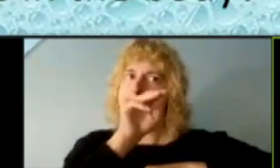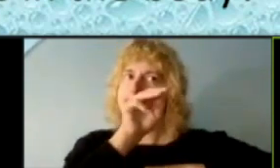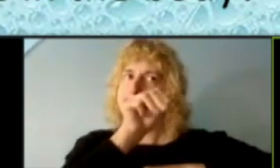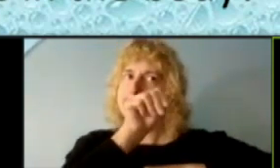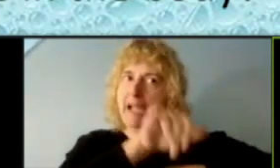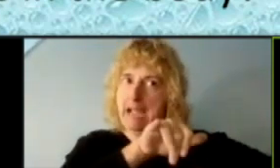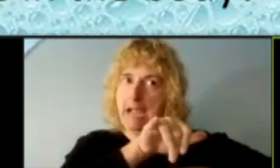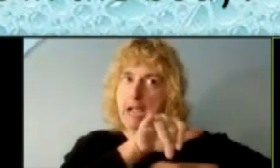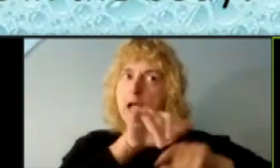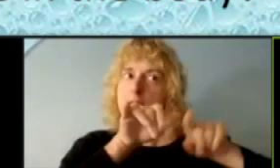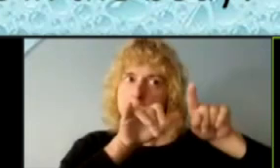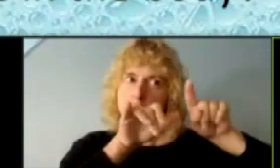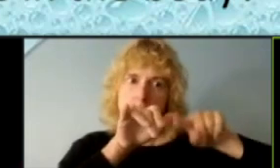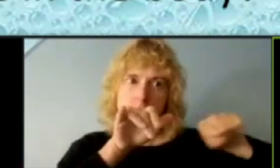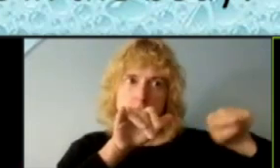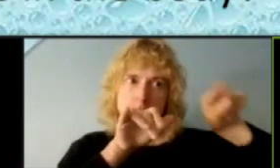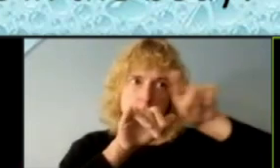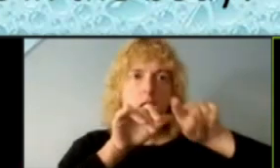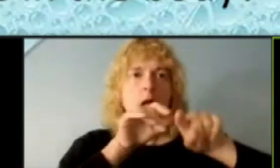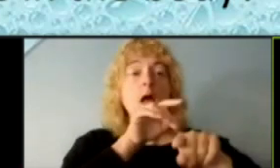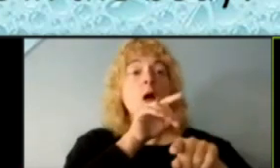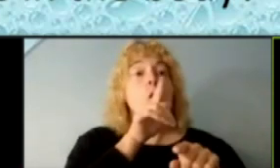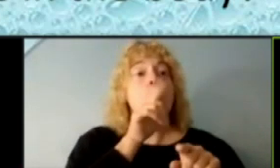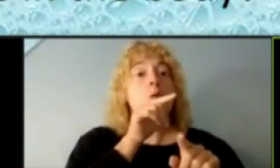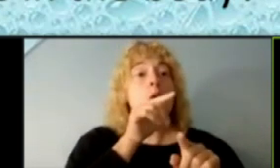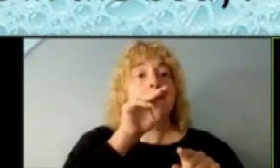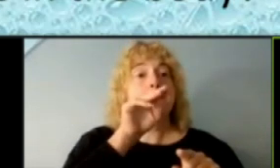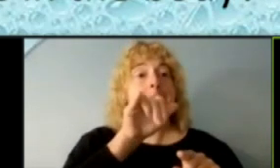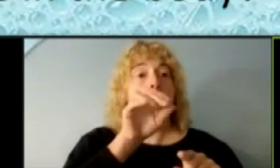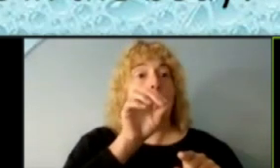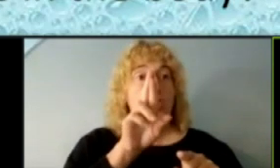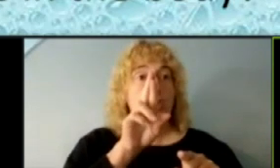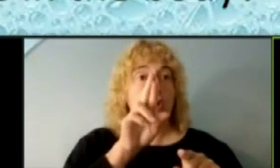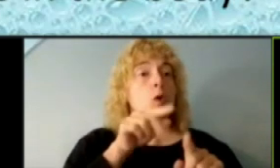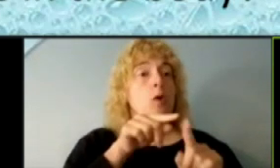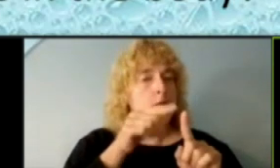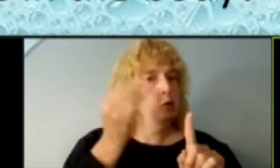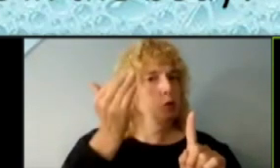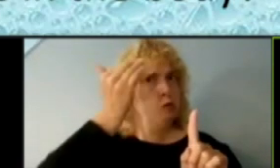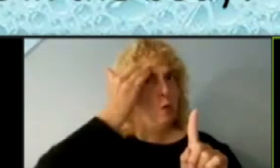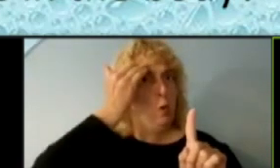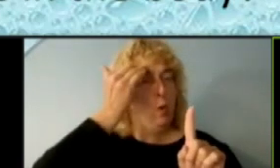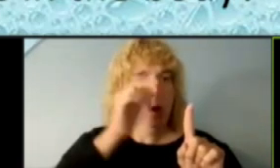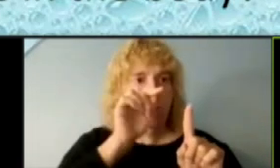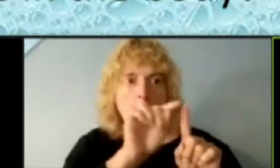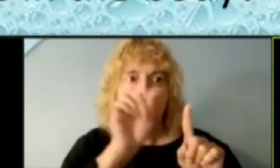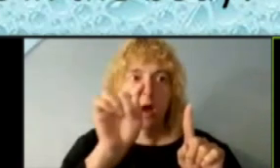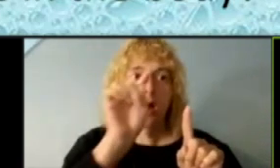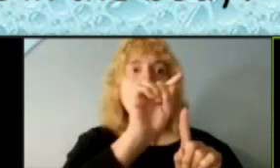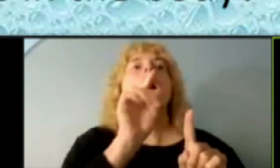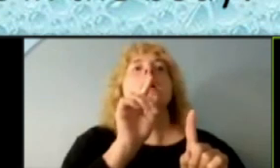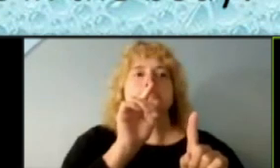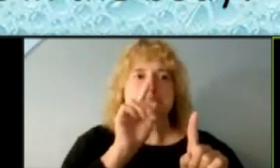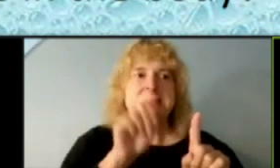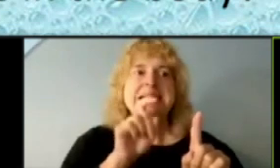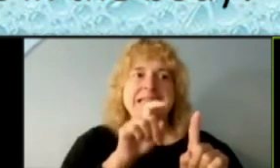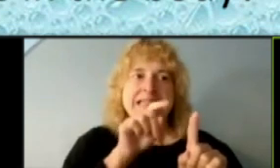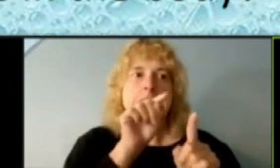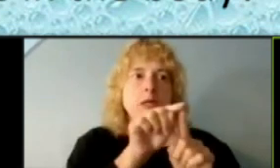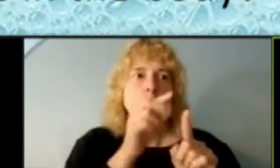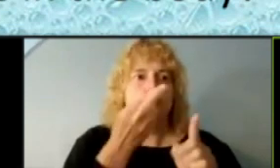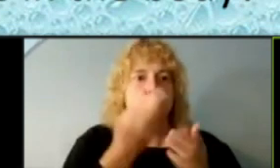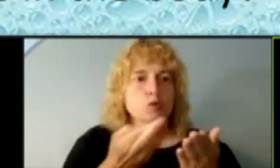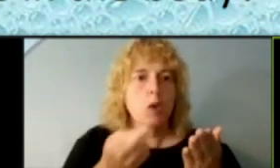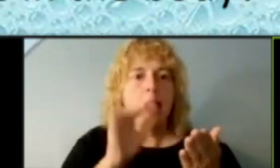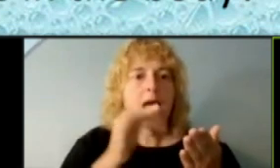The mayor knew from this map where to deploy as many resources as possible. For example, that